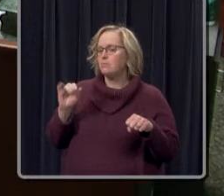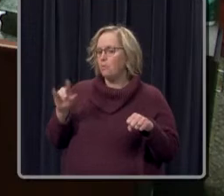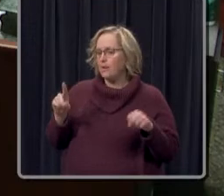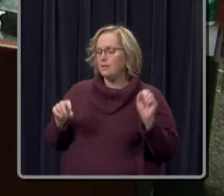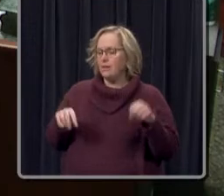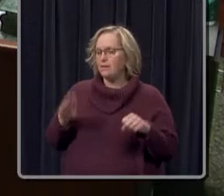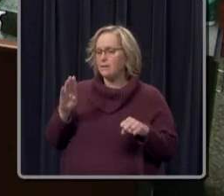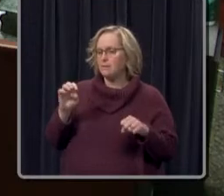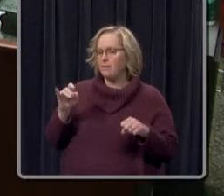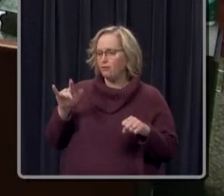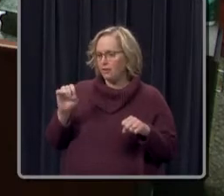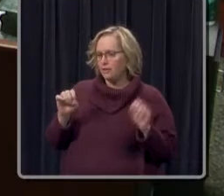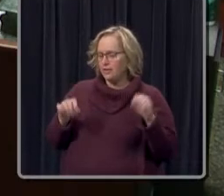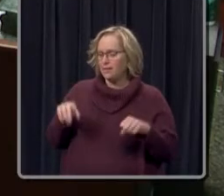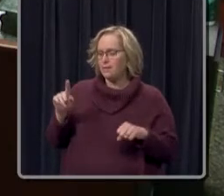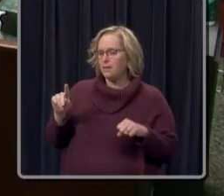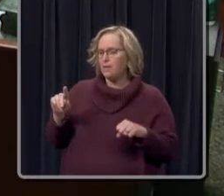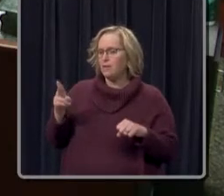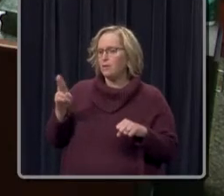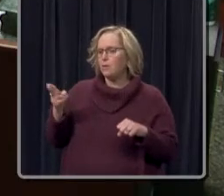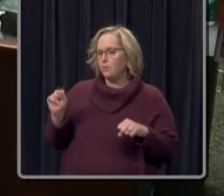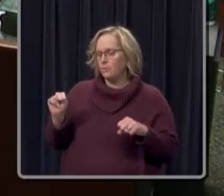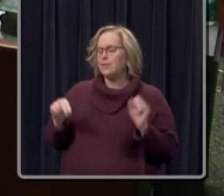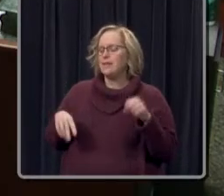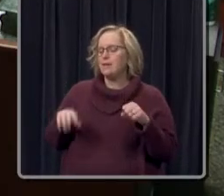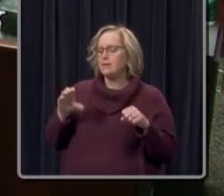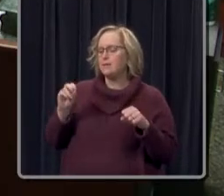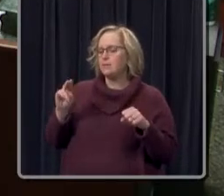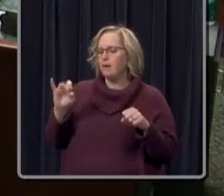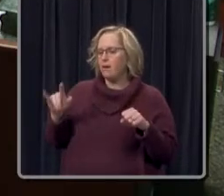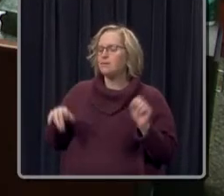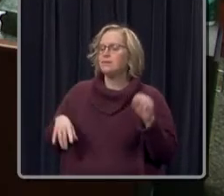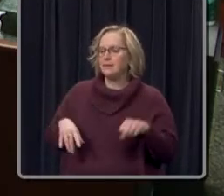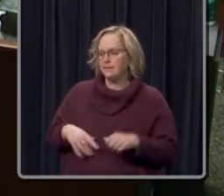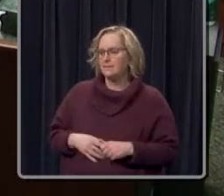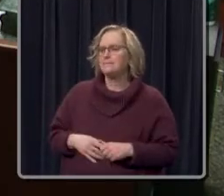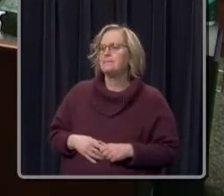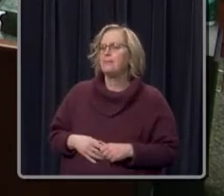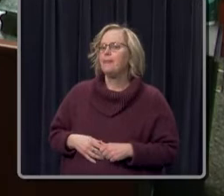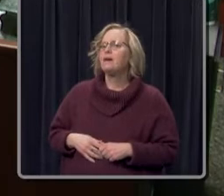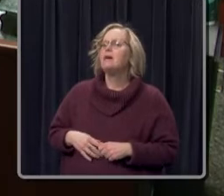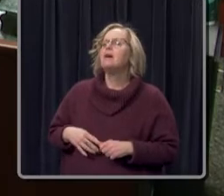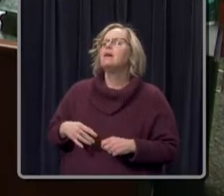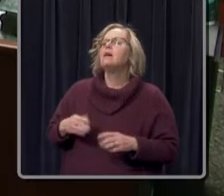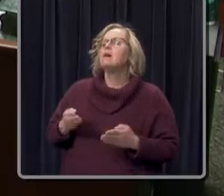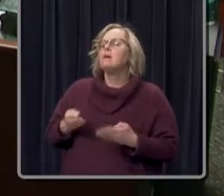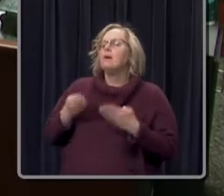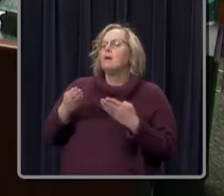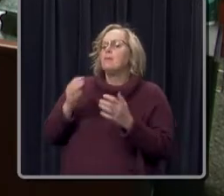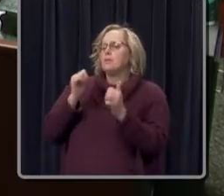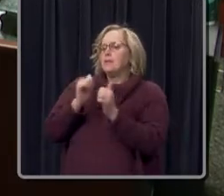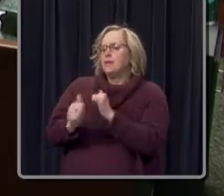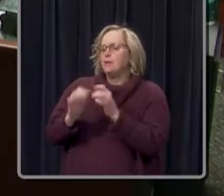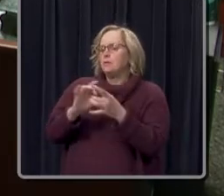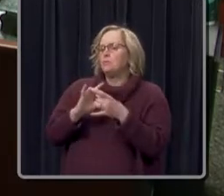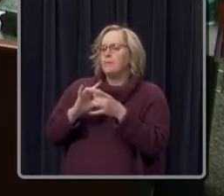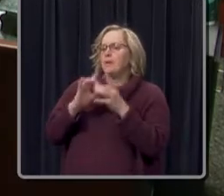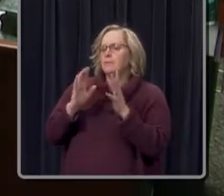Mr. Beveridge? Yes. Mr. Kuhn? Yes. Mr. Connell? Yes. Motion carries unanimously.